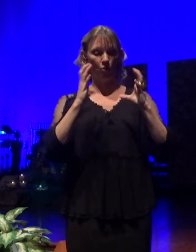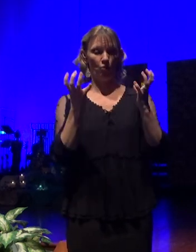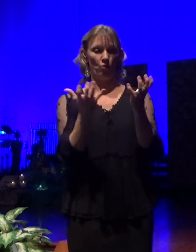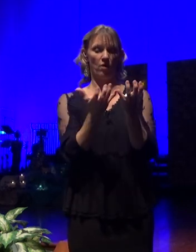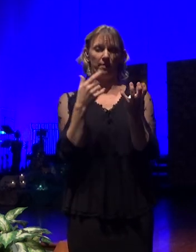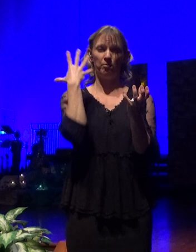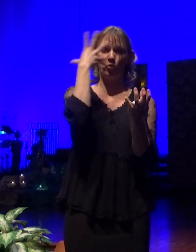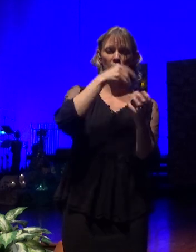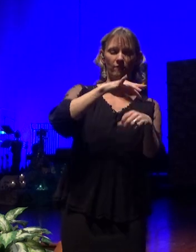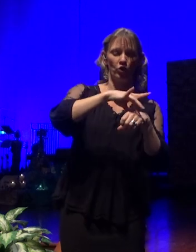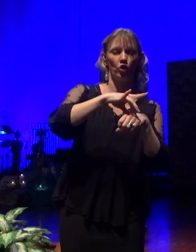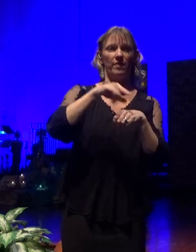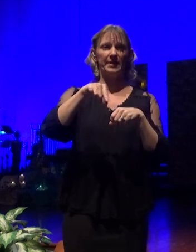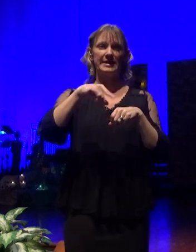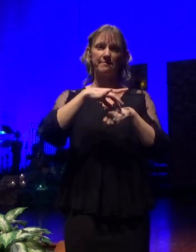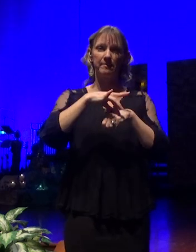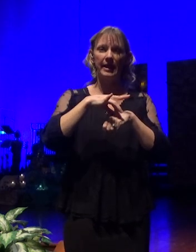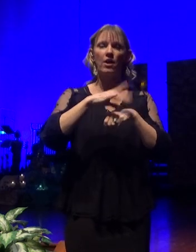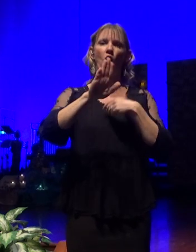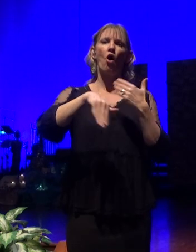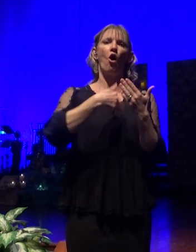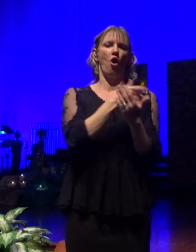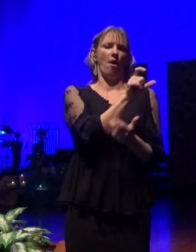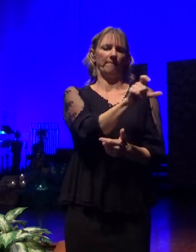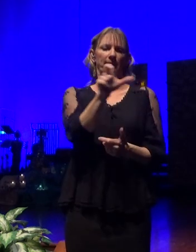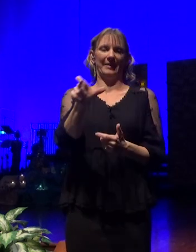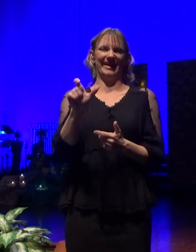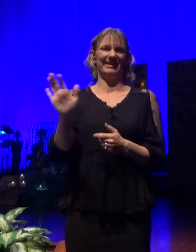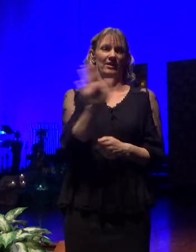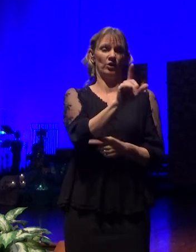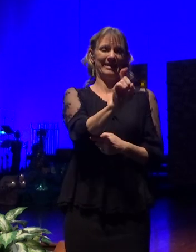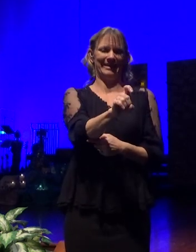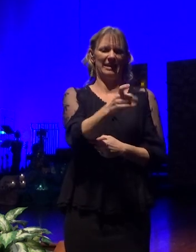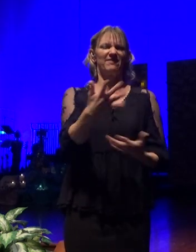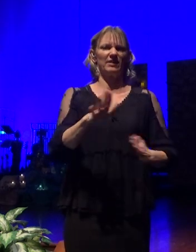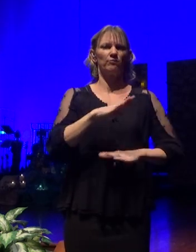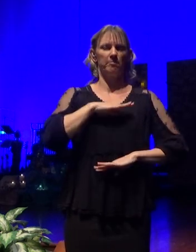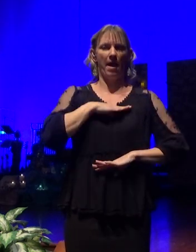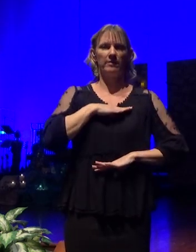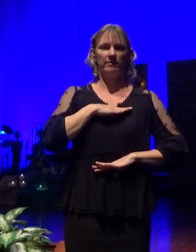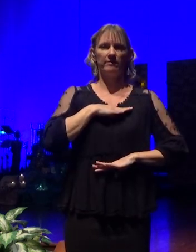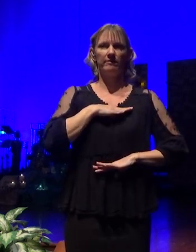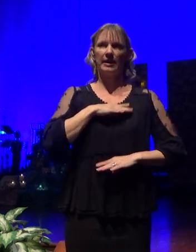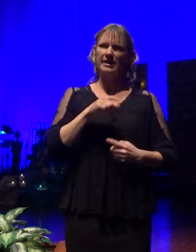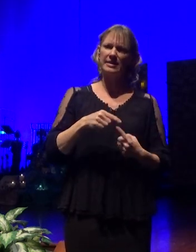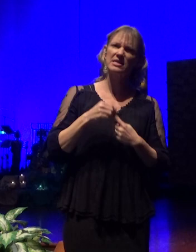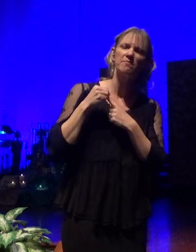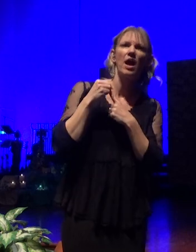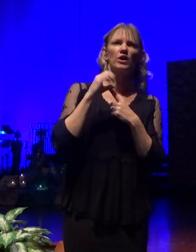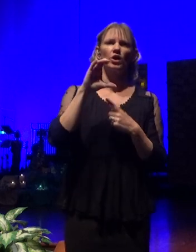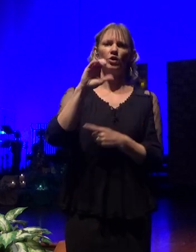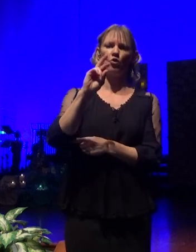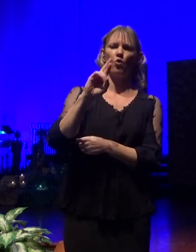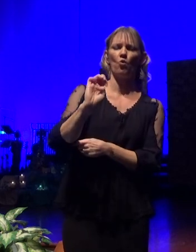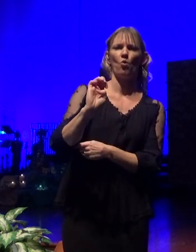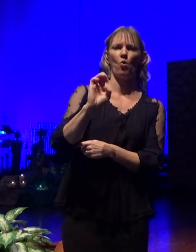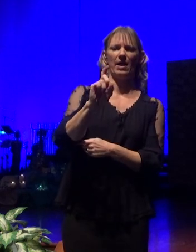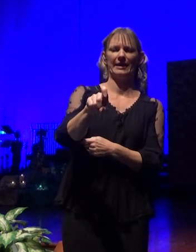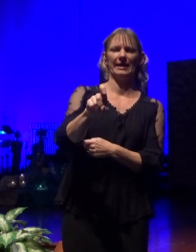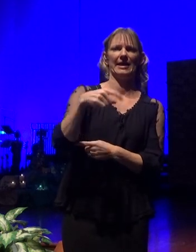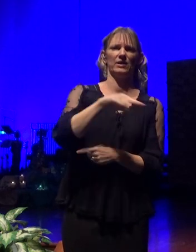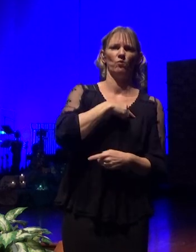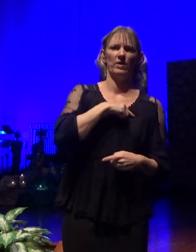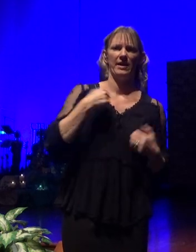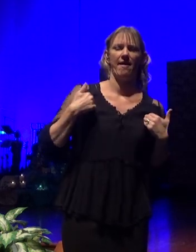a planet where all beings' needs are met, especially the core needs that humans have. I feel